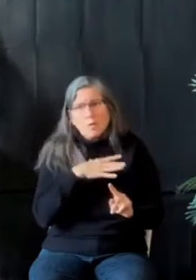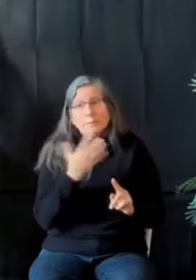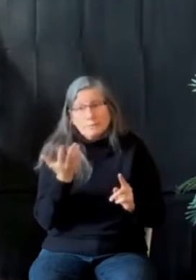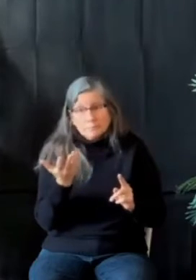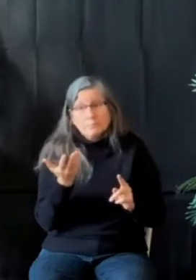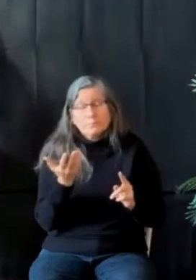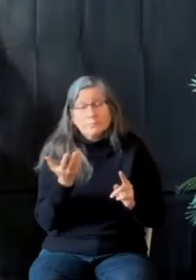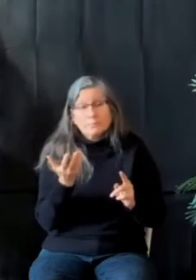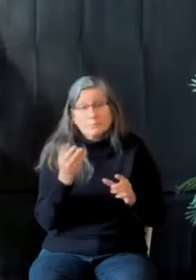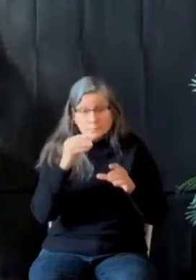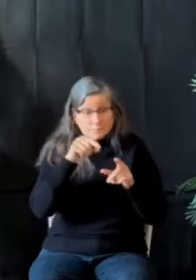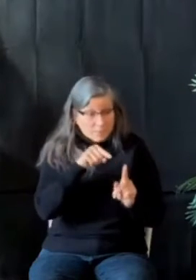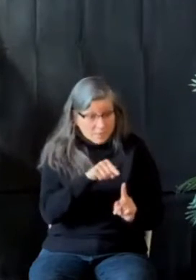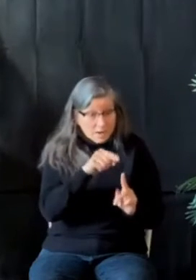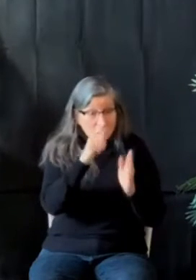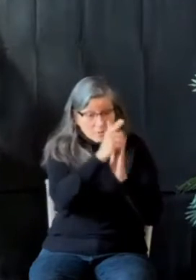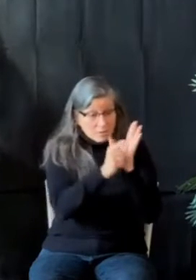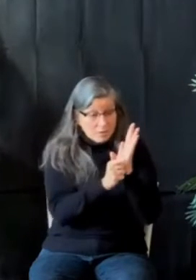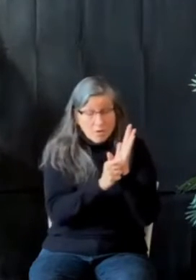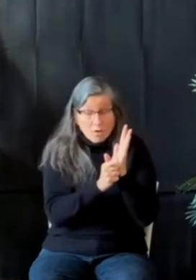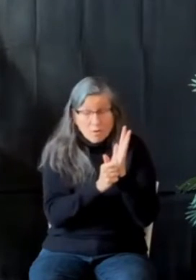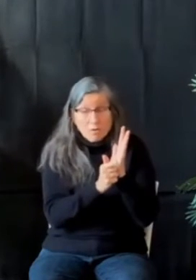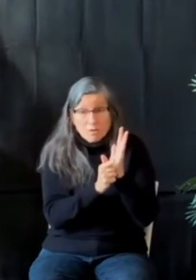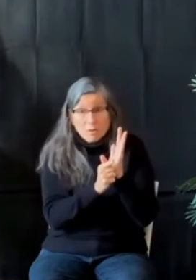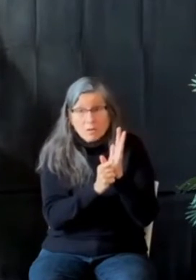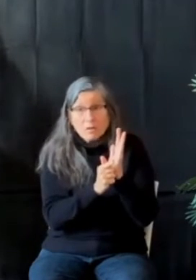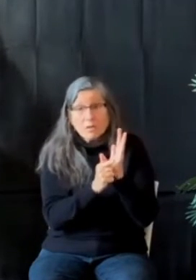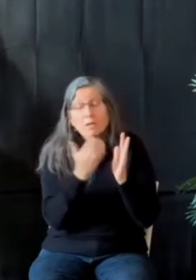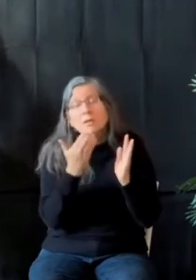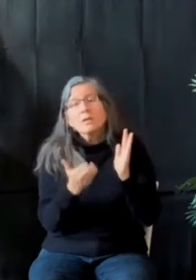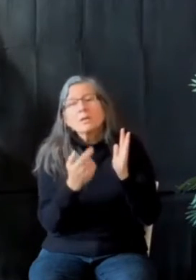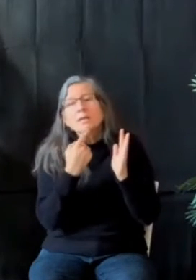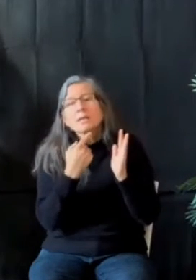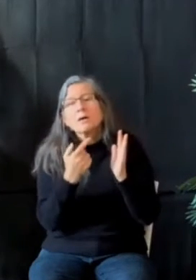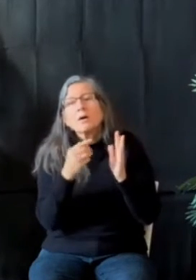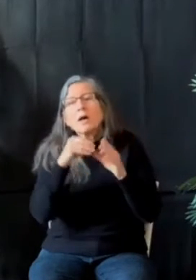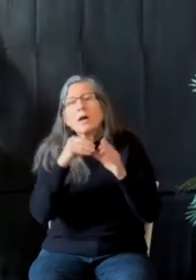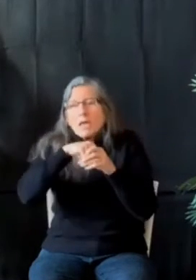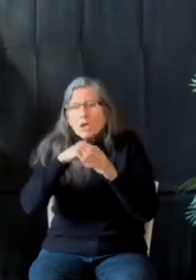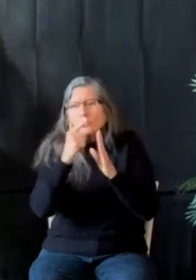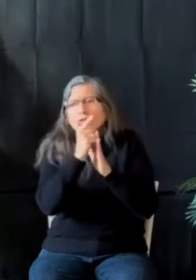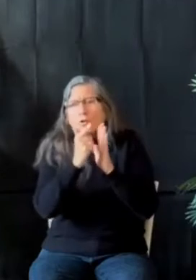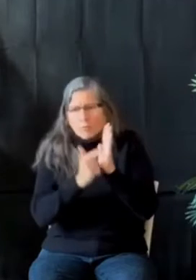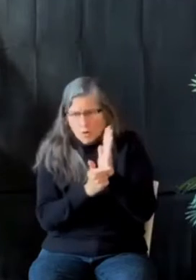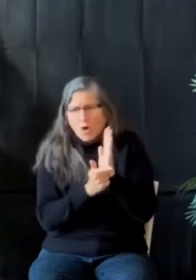said, in the law. They probably said, in the law.